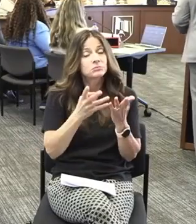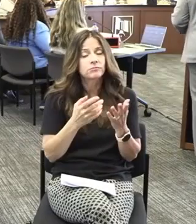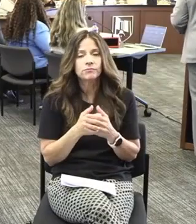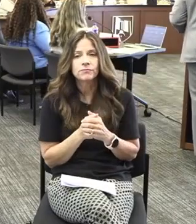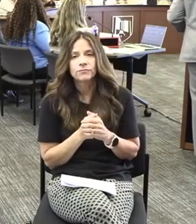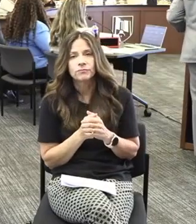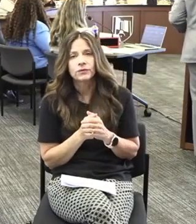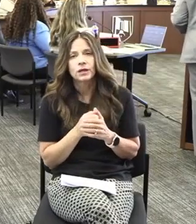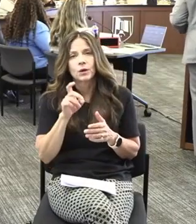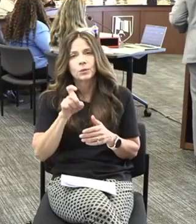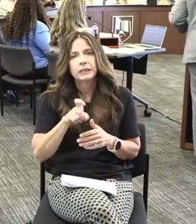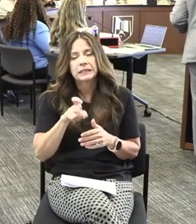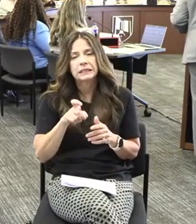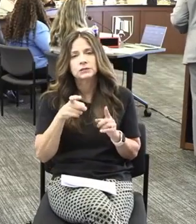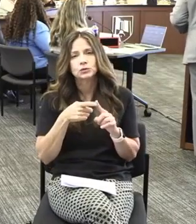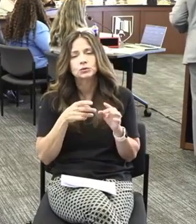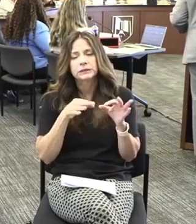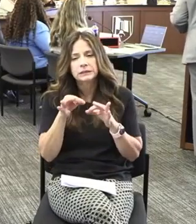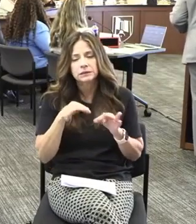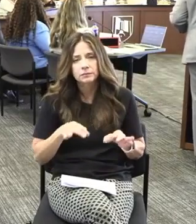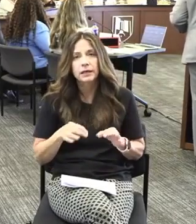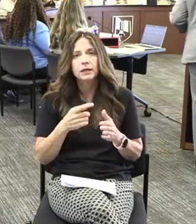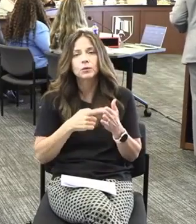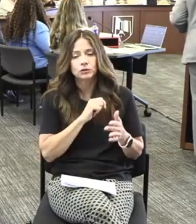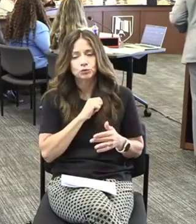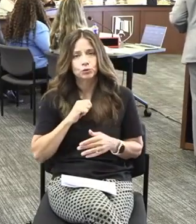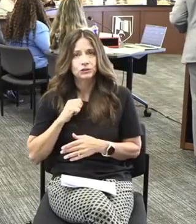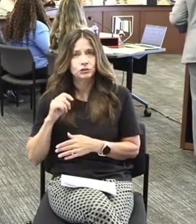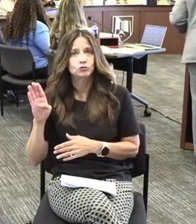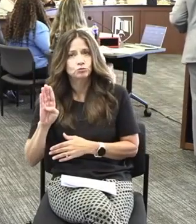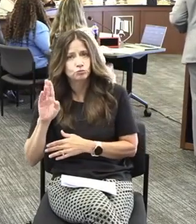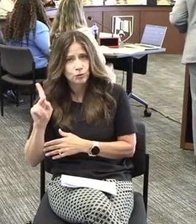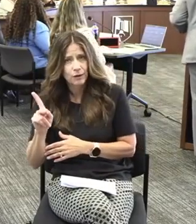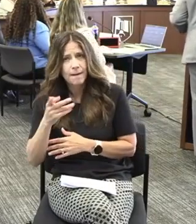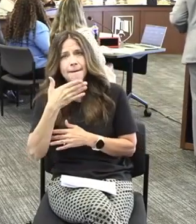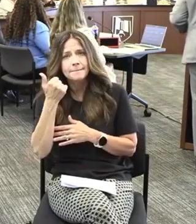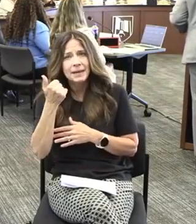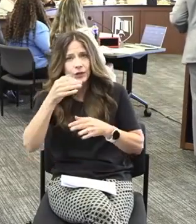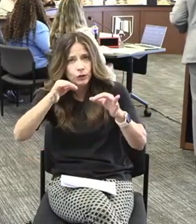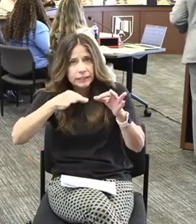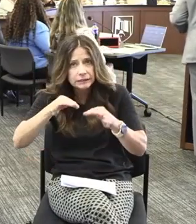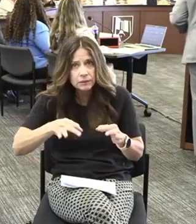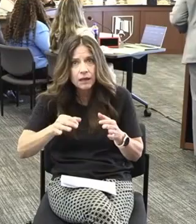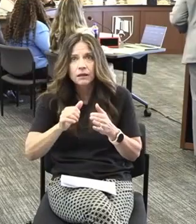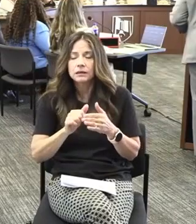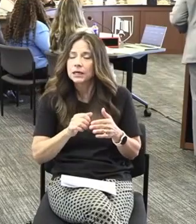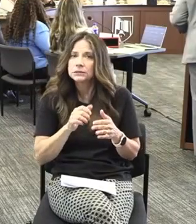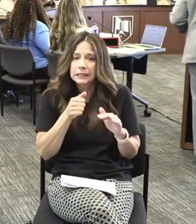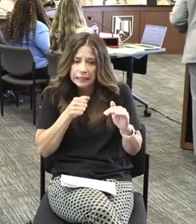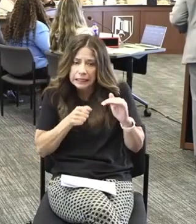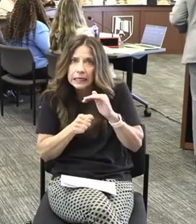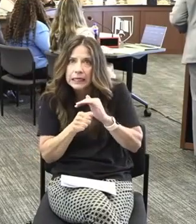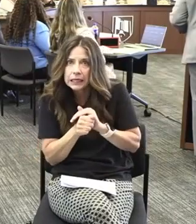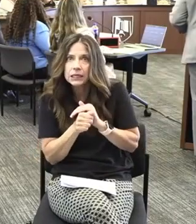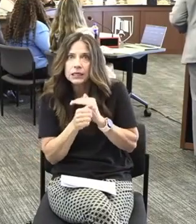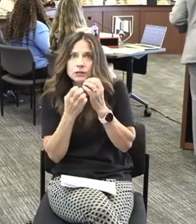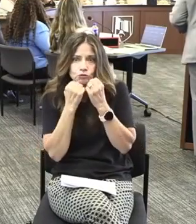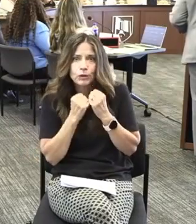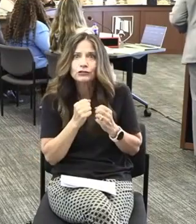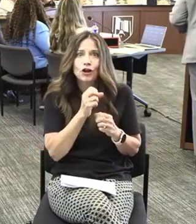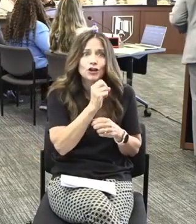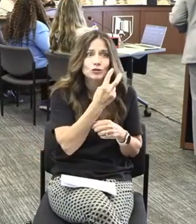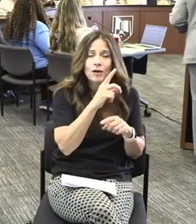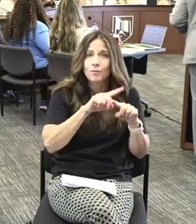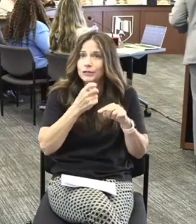need to explain, like what Trustee Broderick said, we need to better explain that's a hidden treasure, the dual credit and the 12 by 12 by